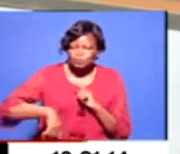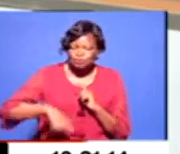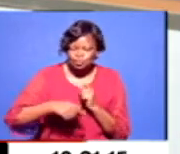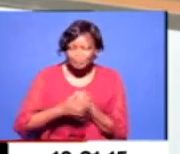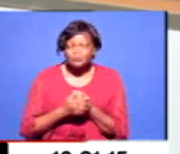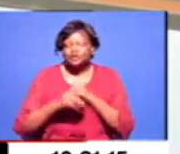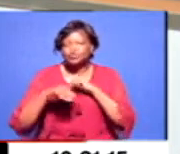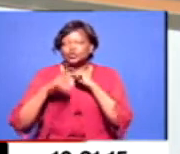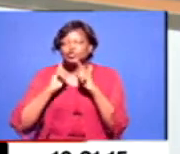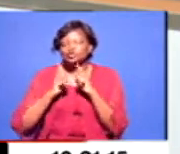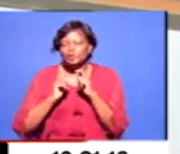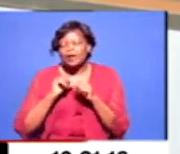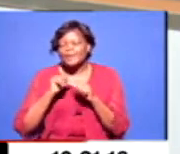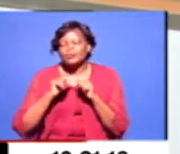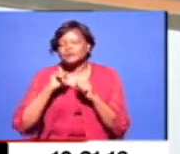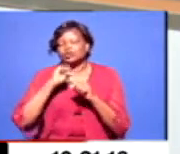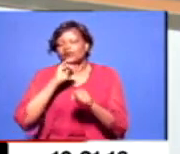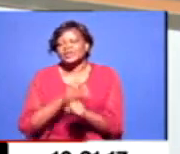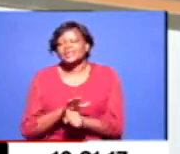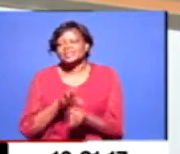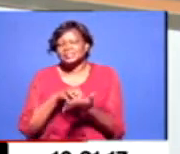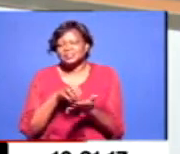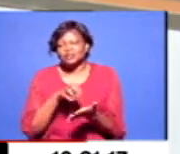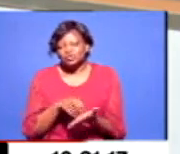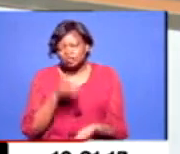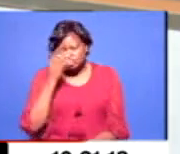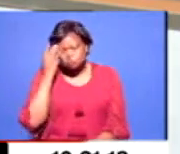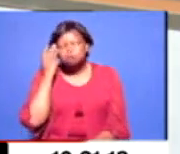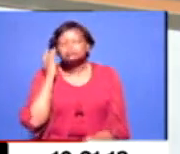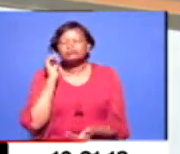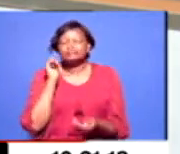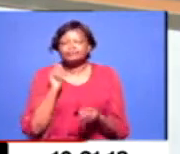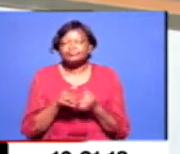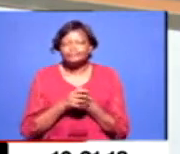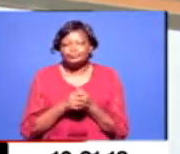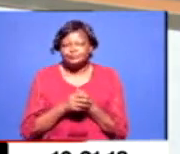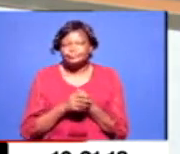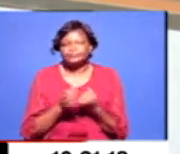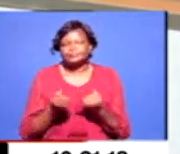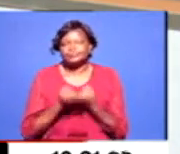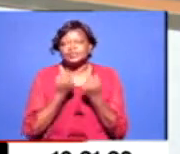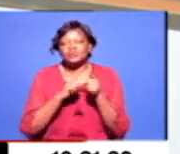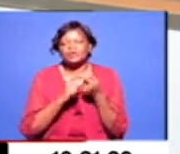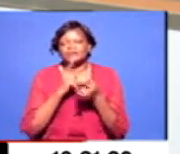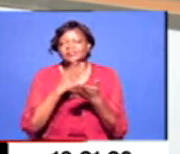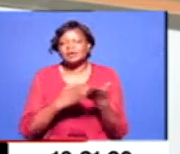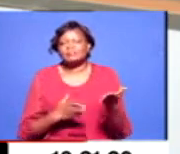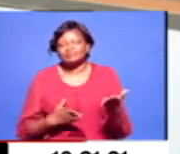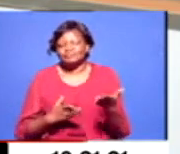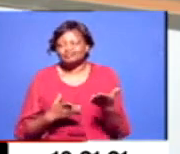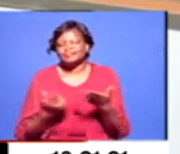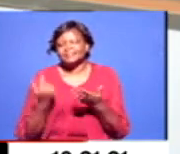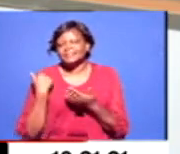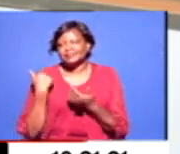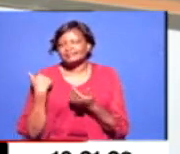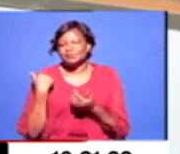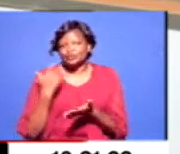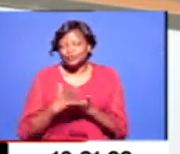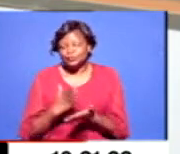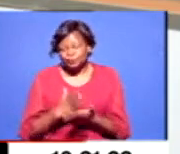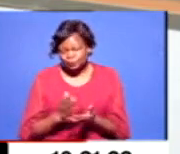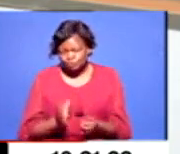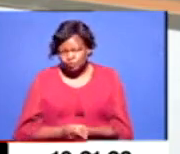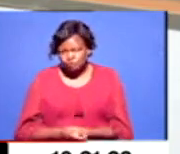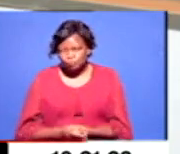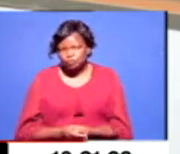tackling COVID-19, the situation was exacerbated, and we have some startling figures. Actually, to be